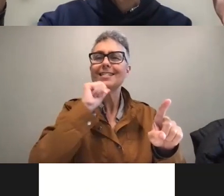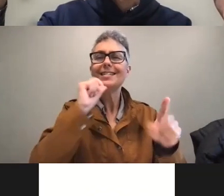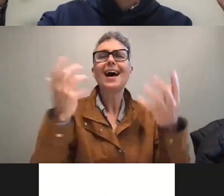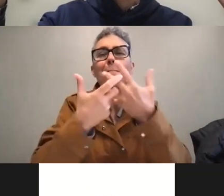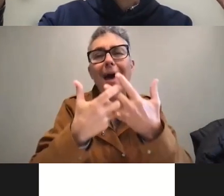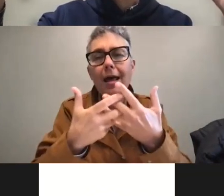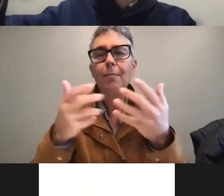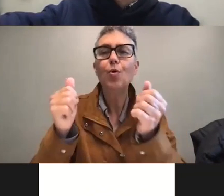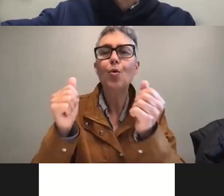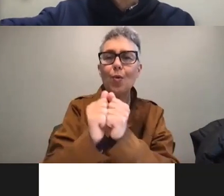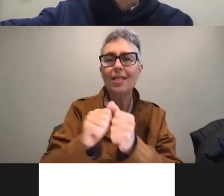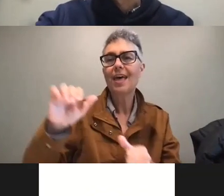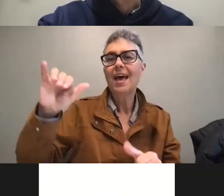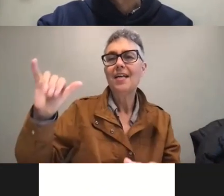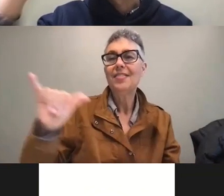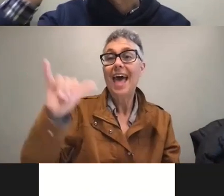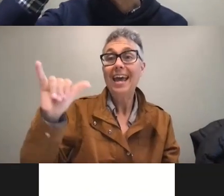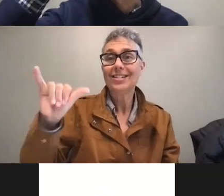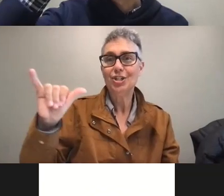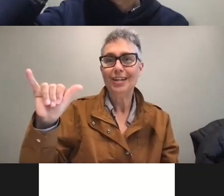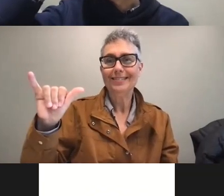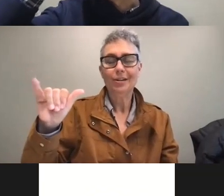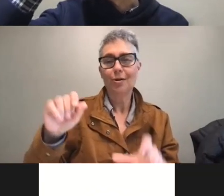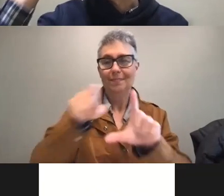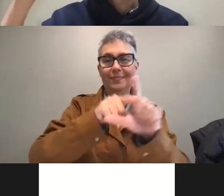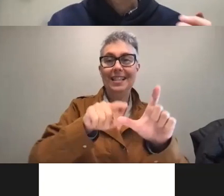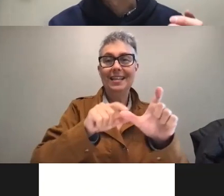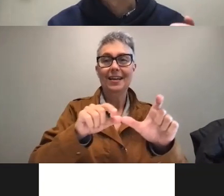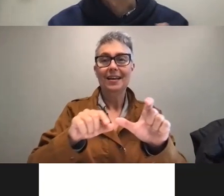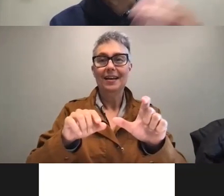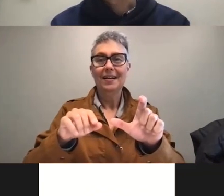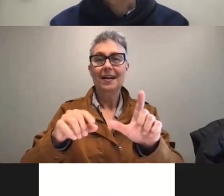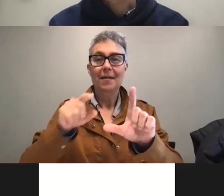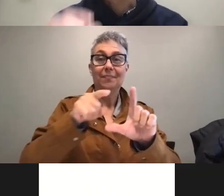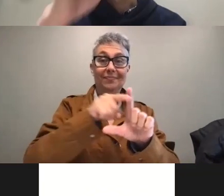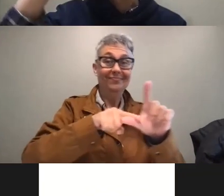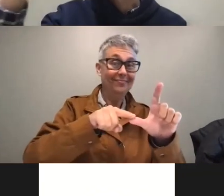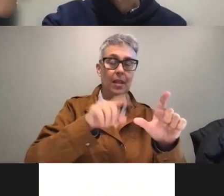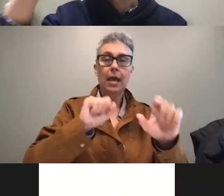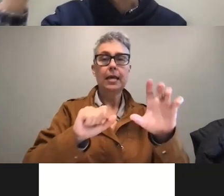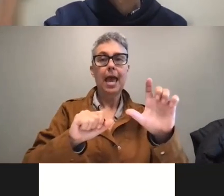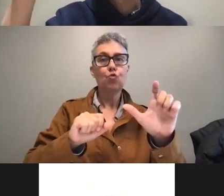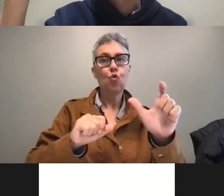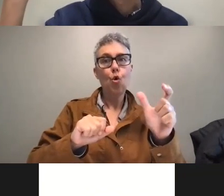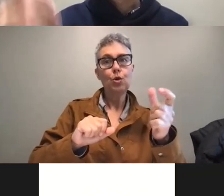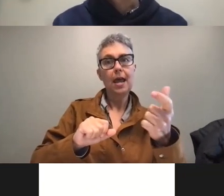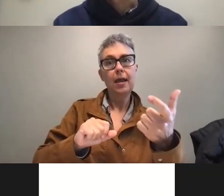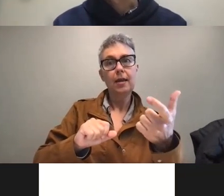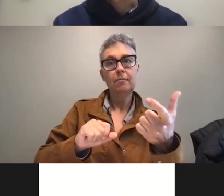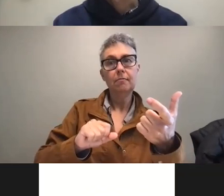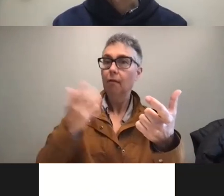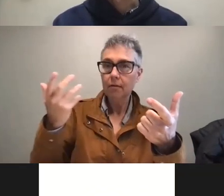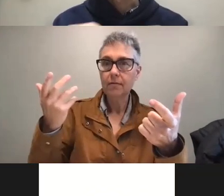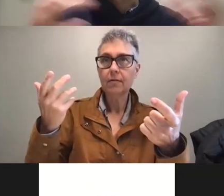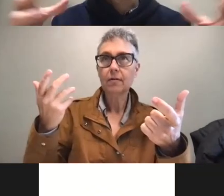the antigen coordinate frame, right? The epitope or the antigen can rotate arbitrarily,